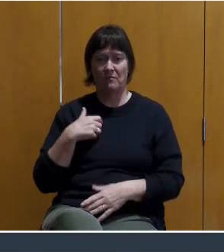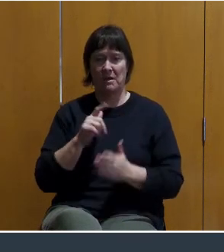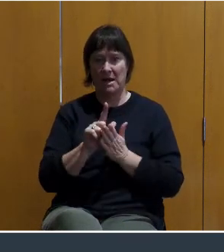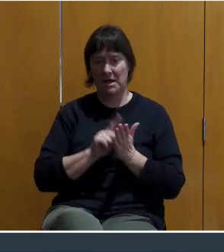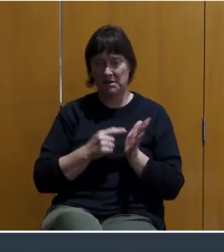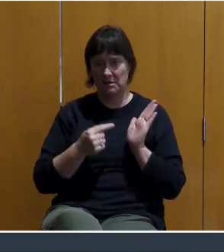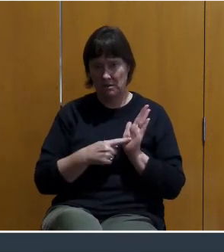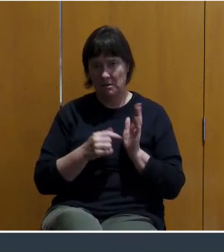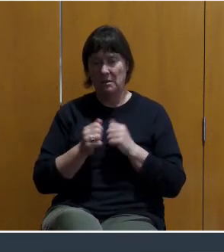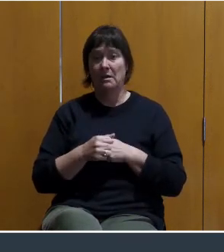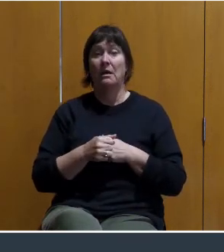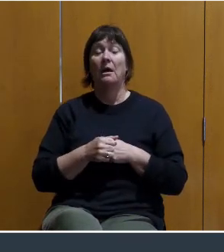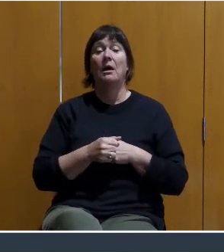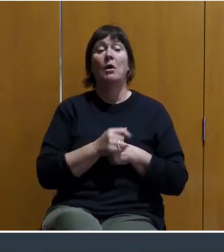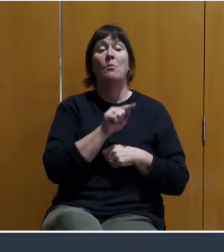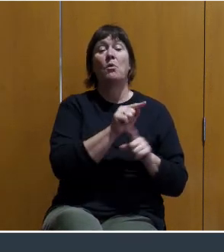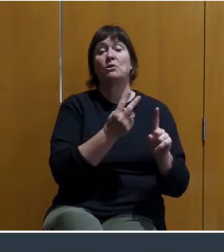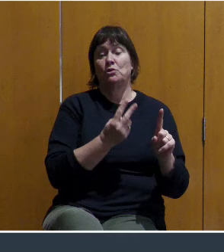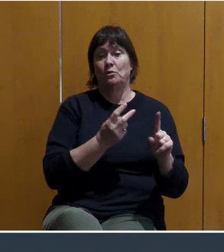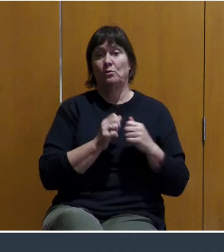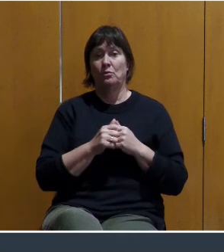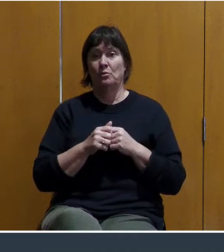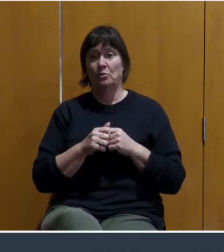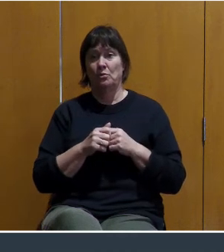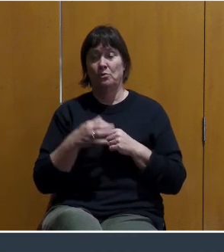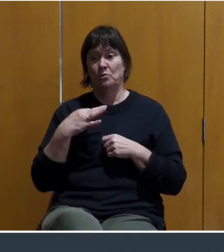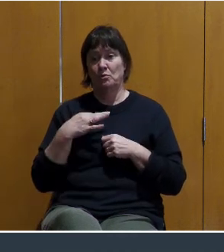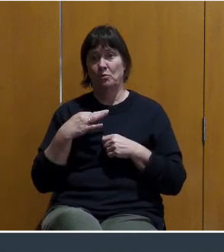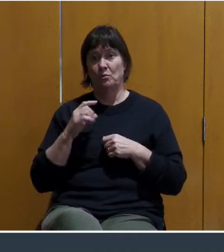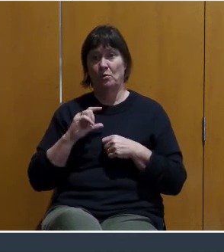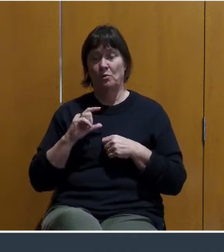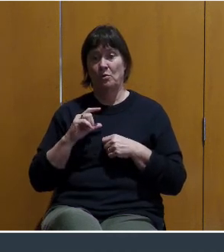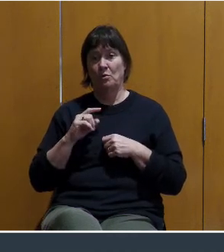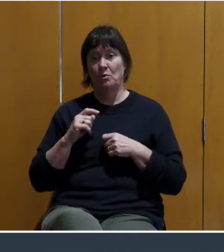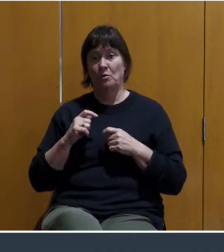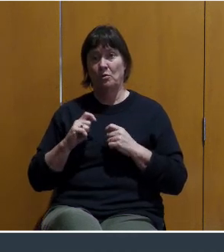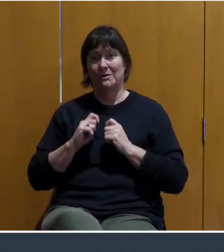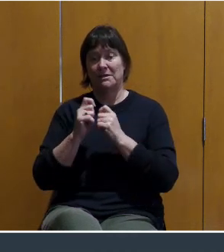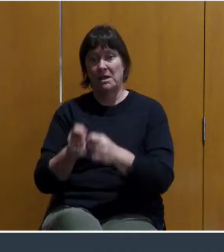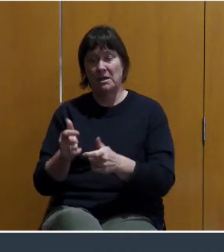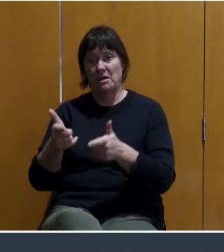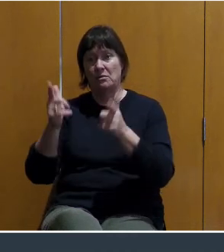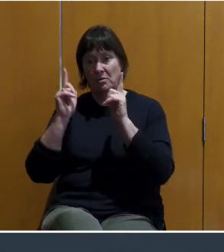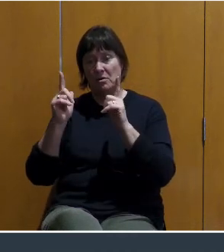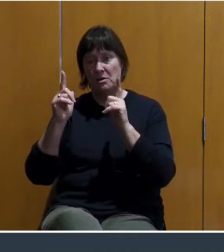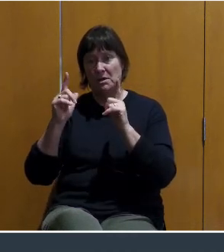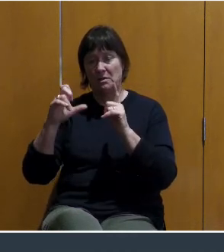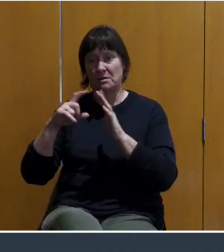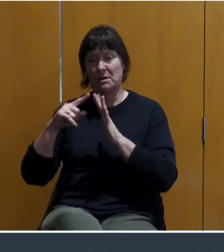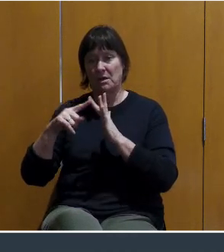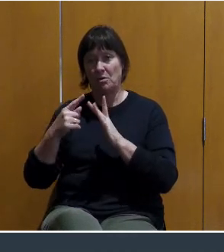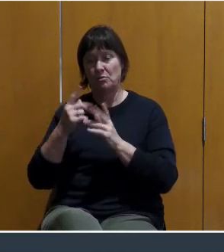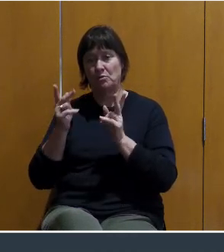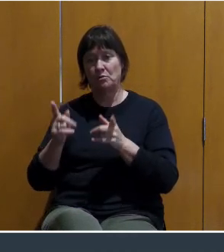Following that, in point 2 is to delegate authority to the Chief Executive to authorize temporary